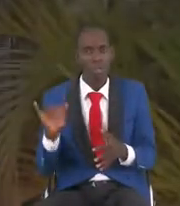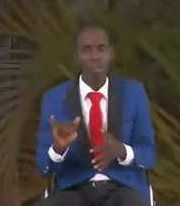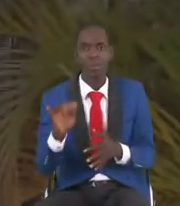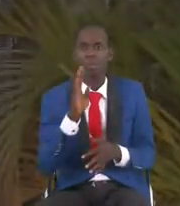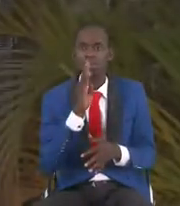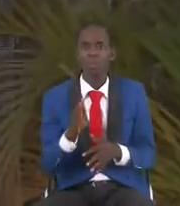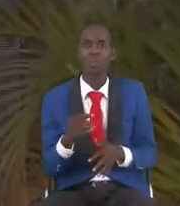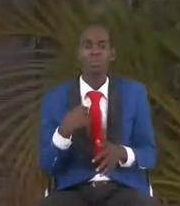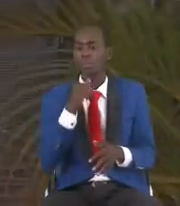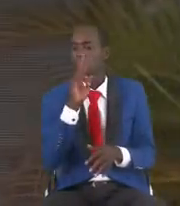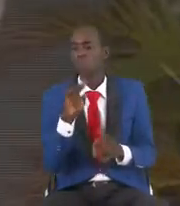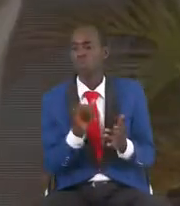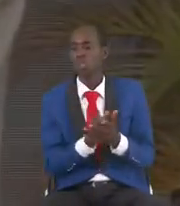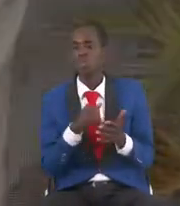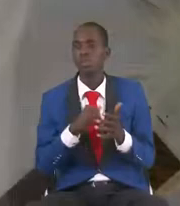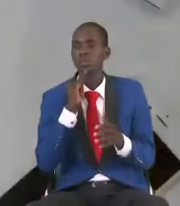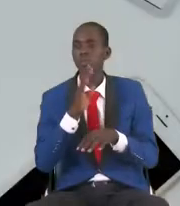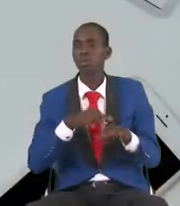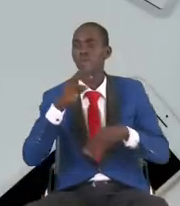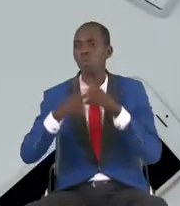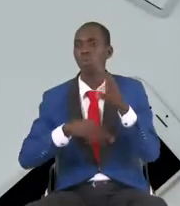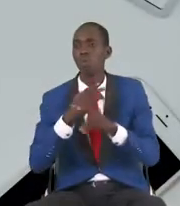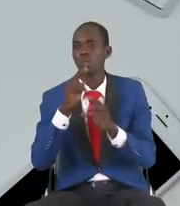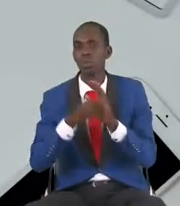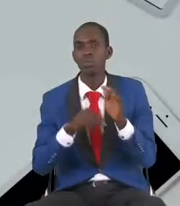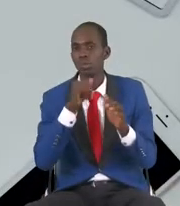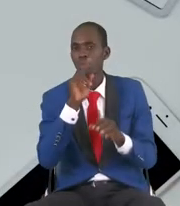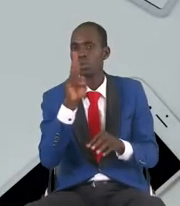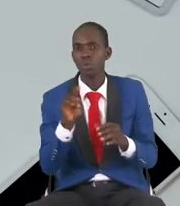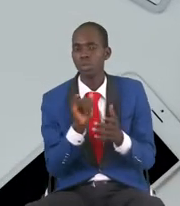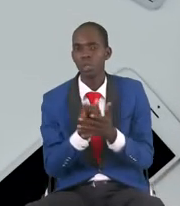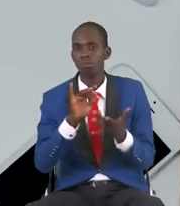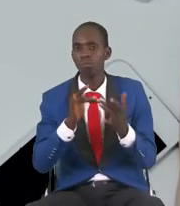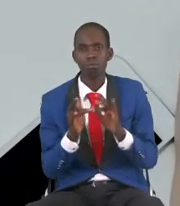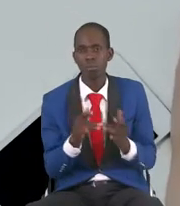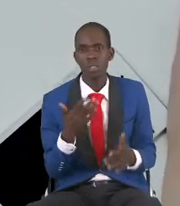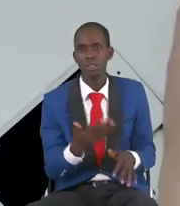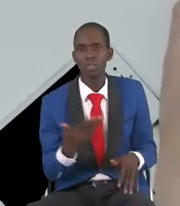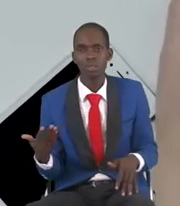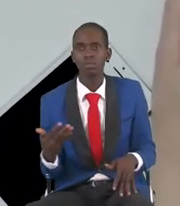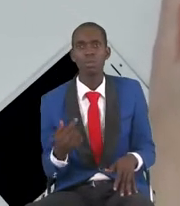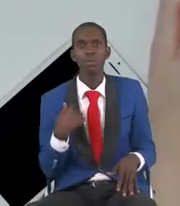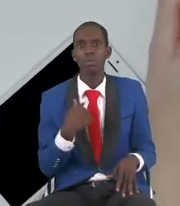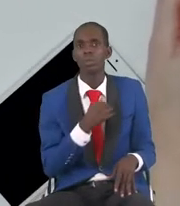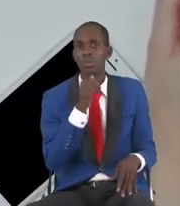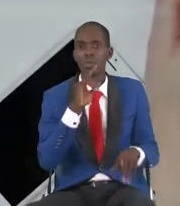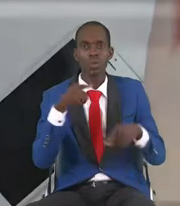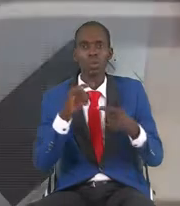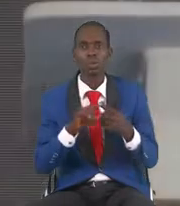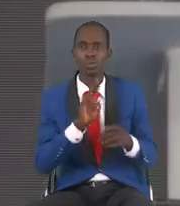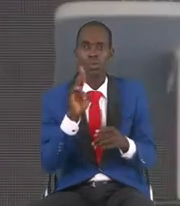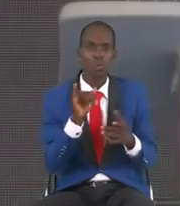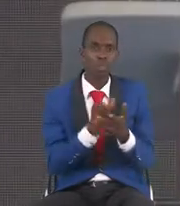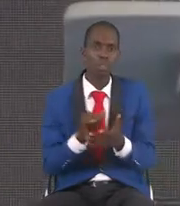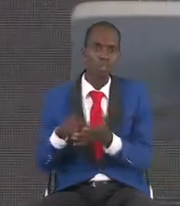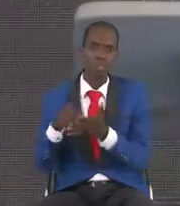is worldliness. We're not going to use social media. We're not going to use all this internet. We're not going to use this and that. They said,